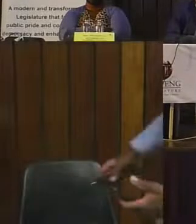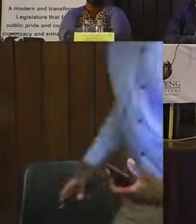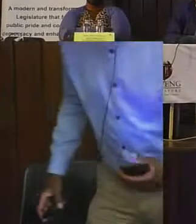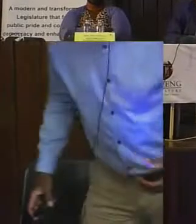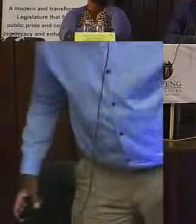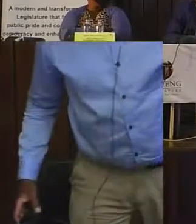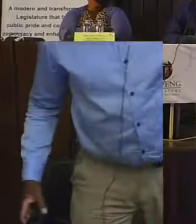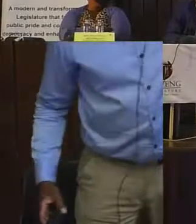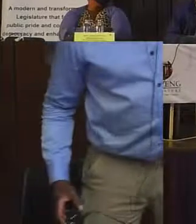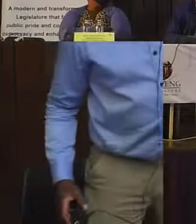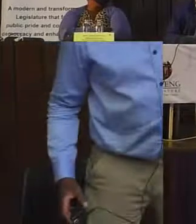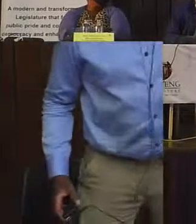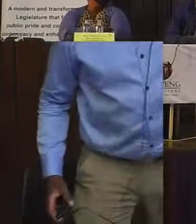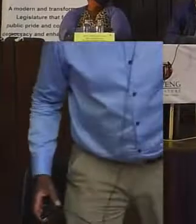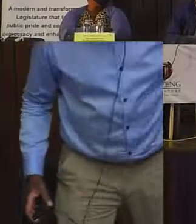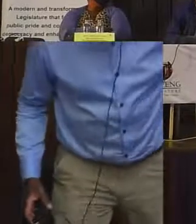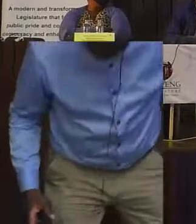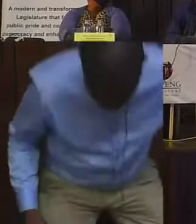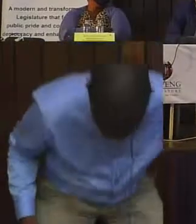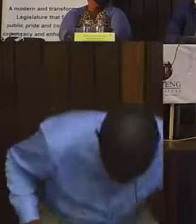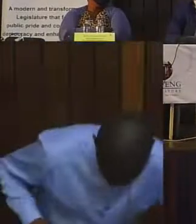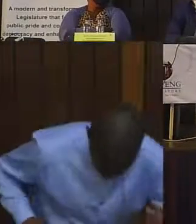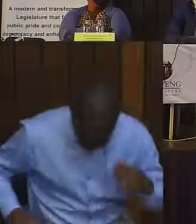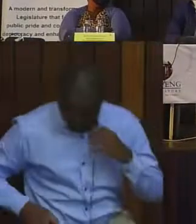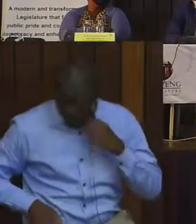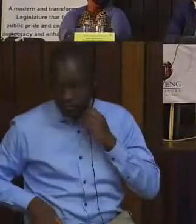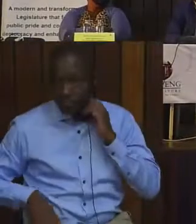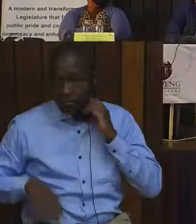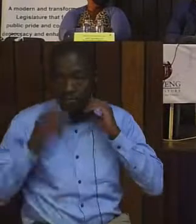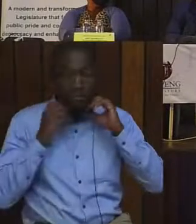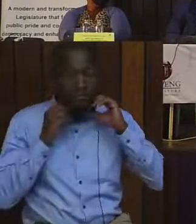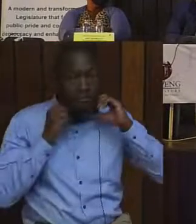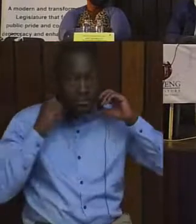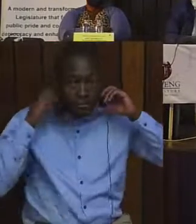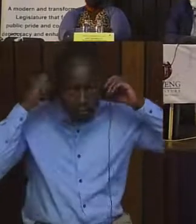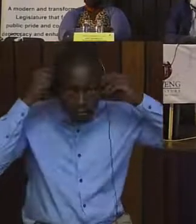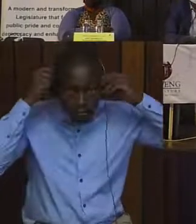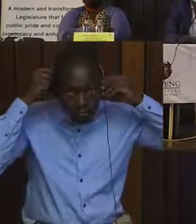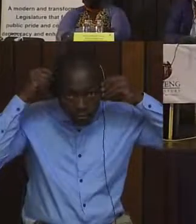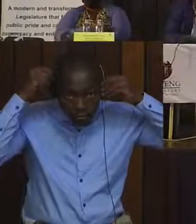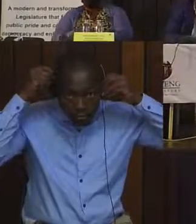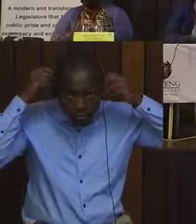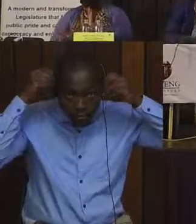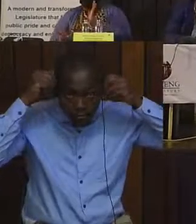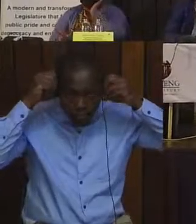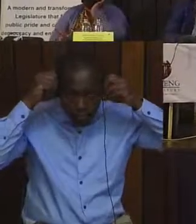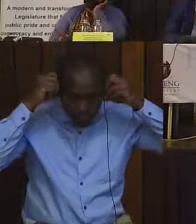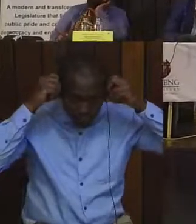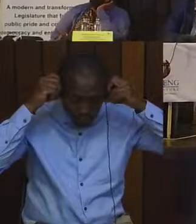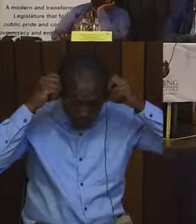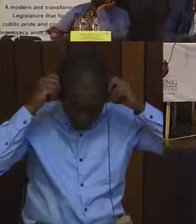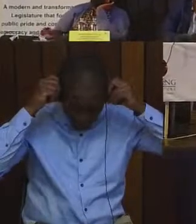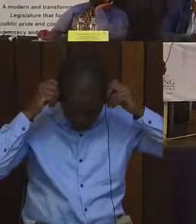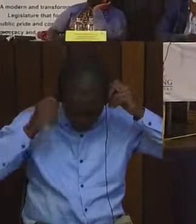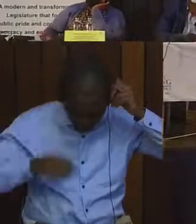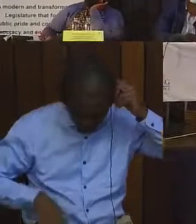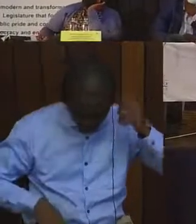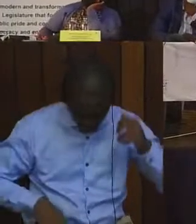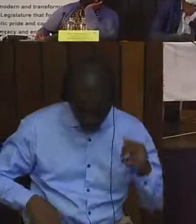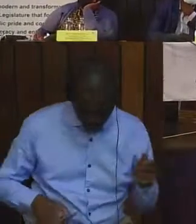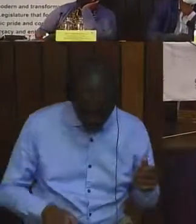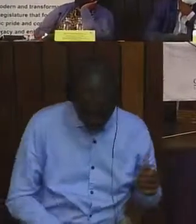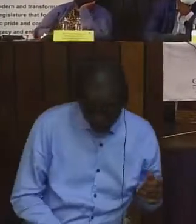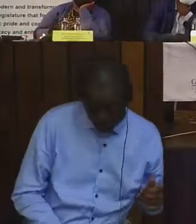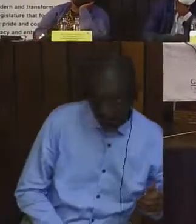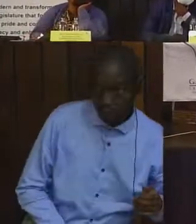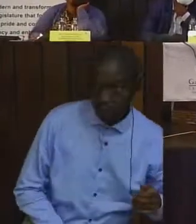any, in addition to the questions that Phumlani has indicated as part of what he's presented that have been